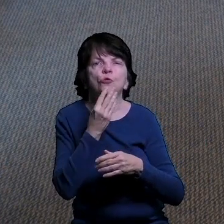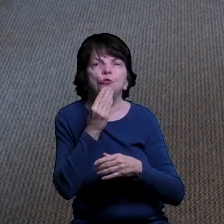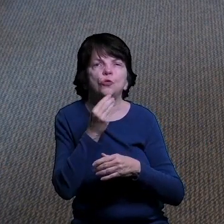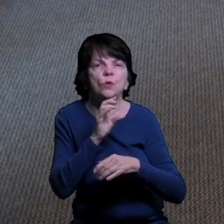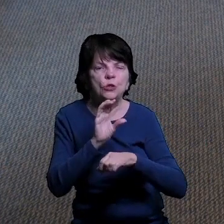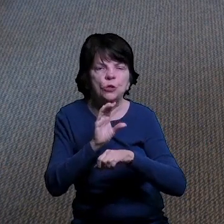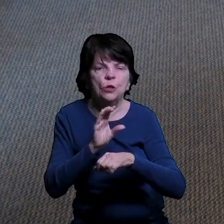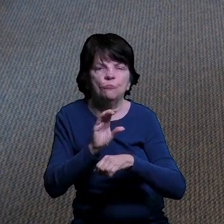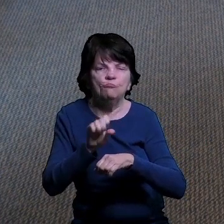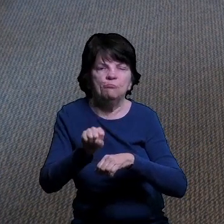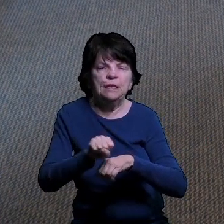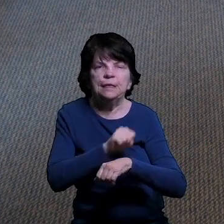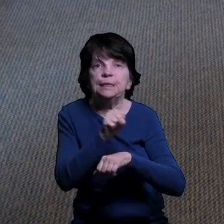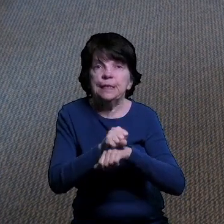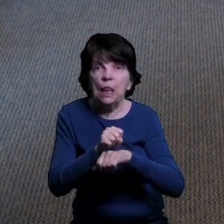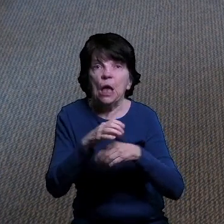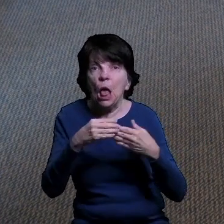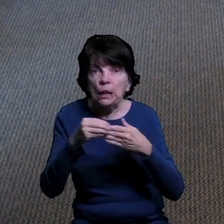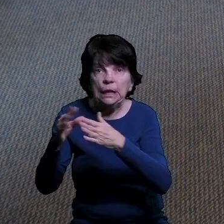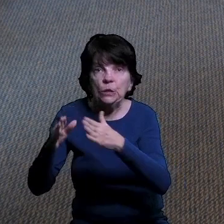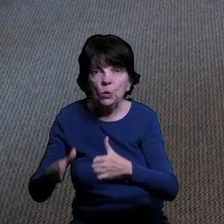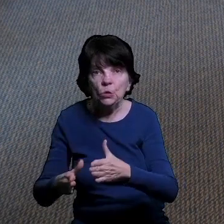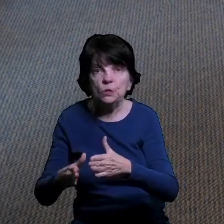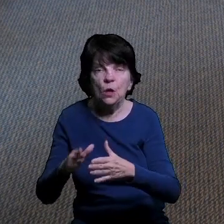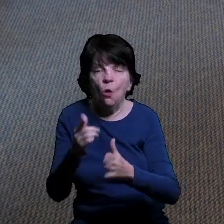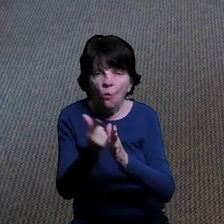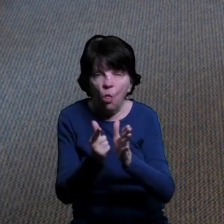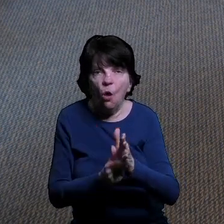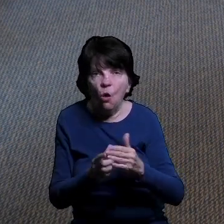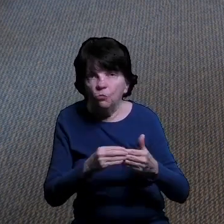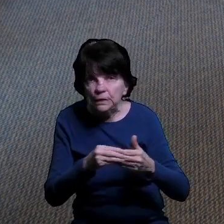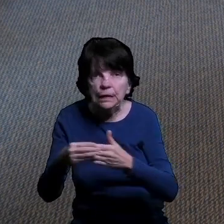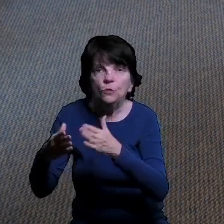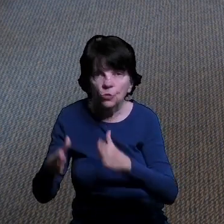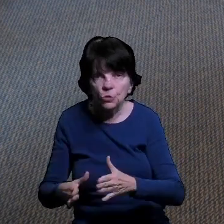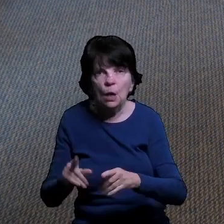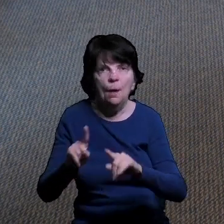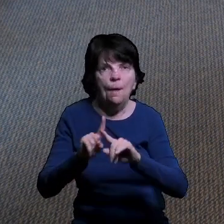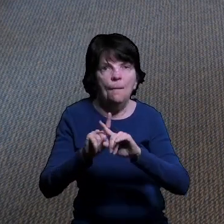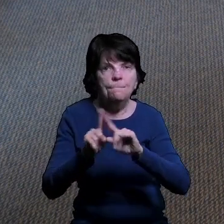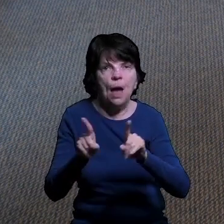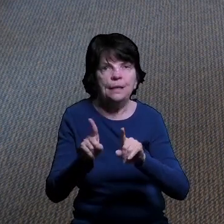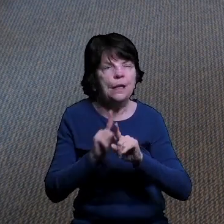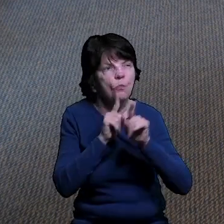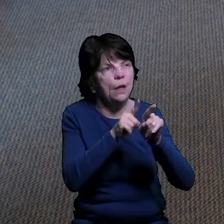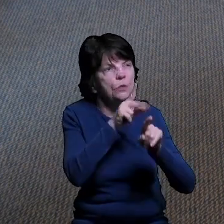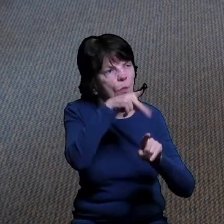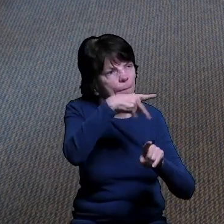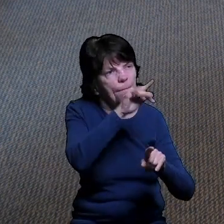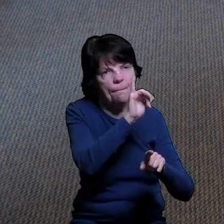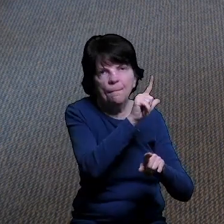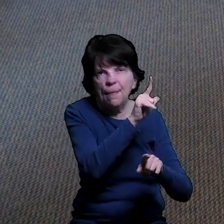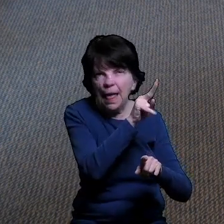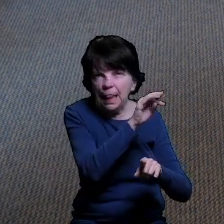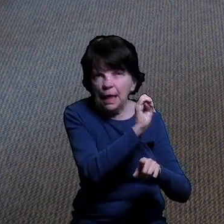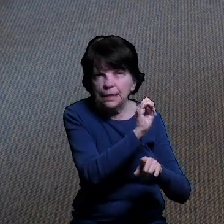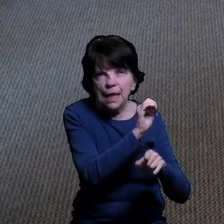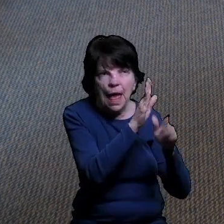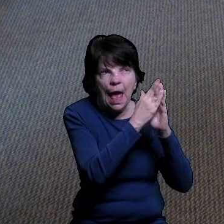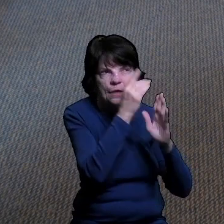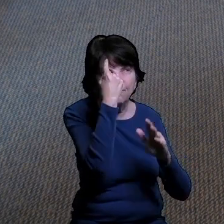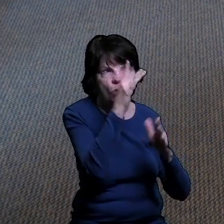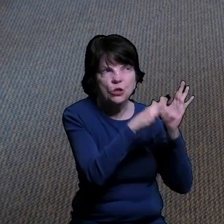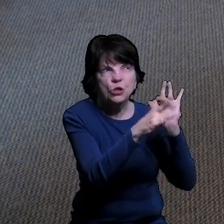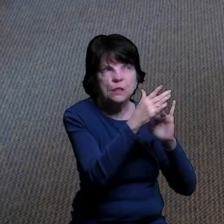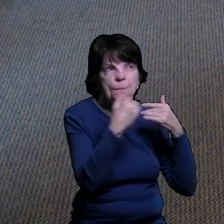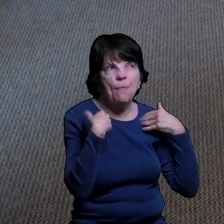went to Pilate, asked for Jesus' body. When Jesus died upon the cross, it was in Joseph's tomb that Jesus